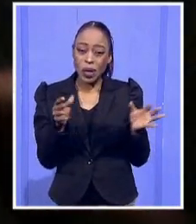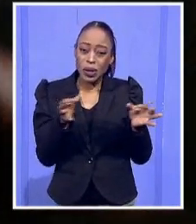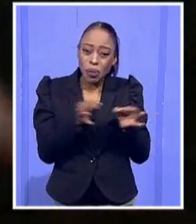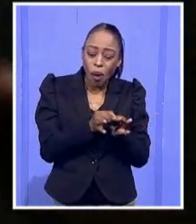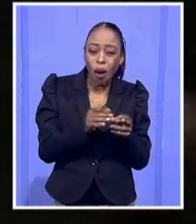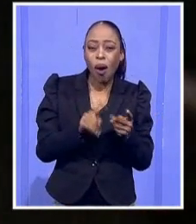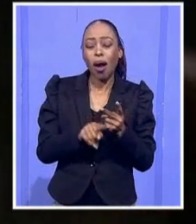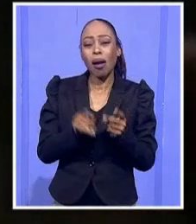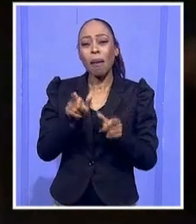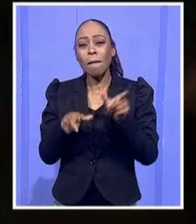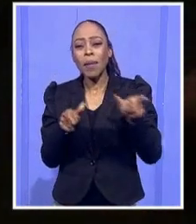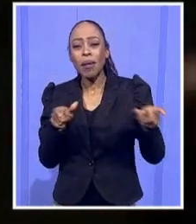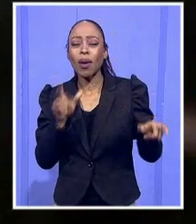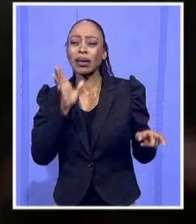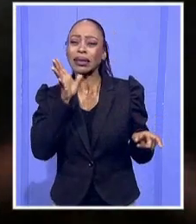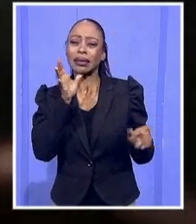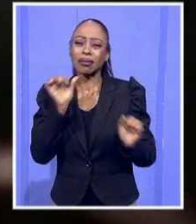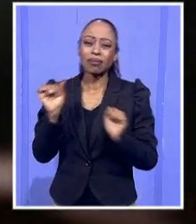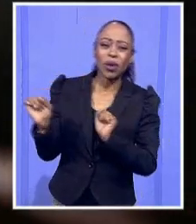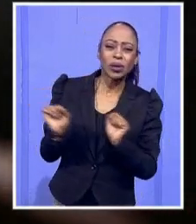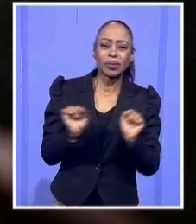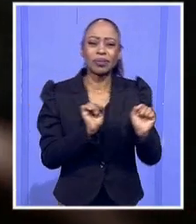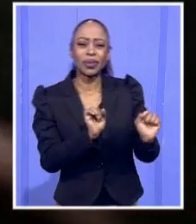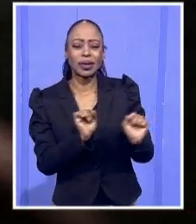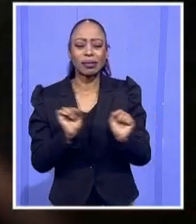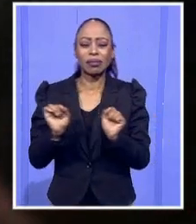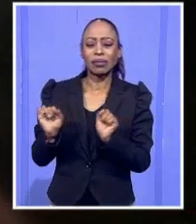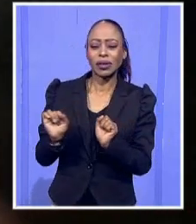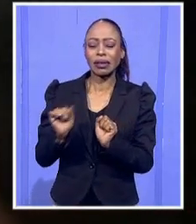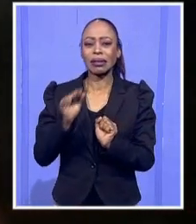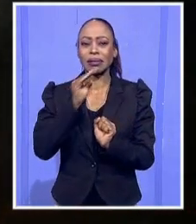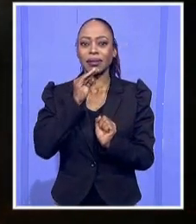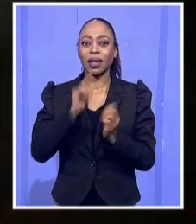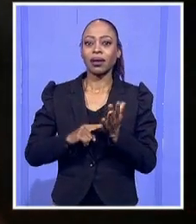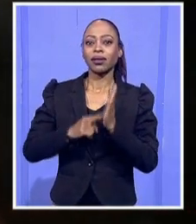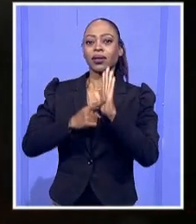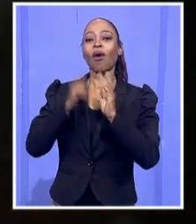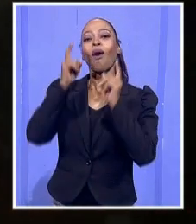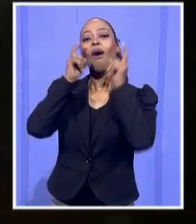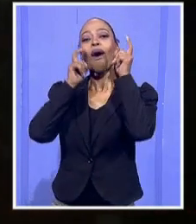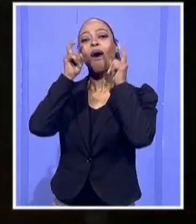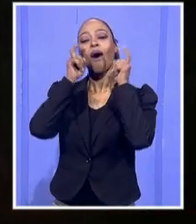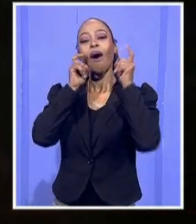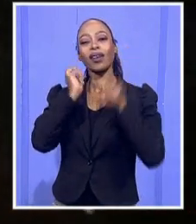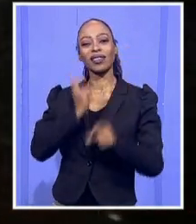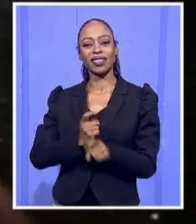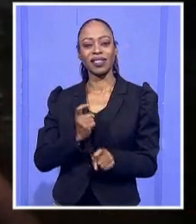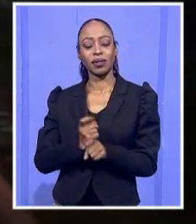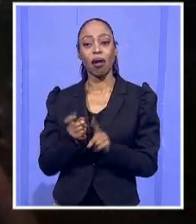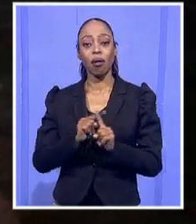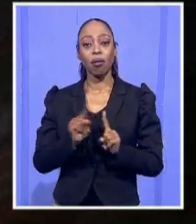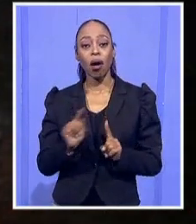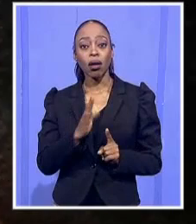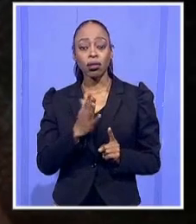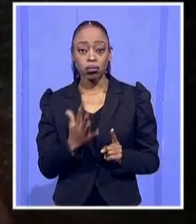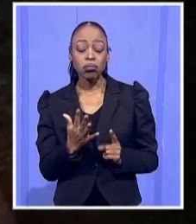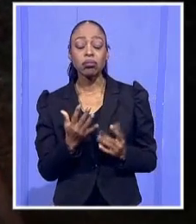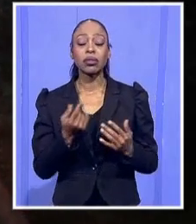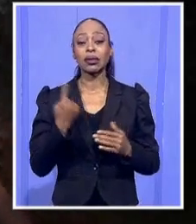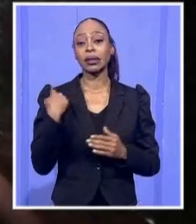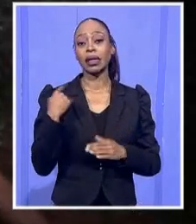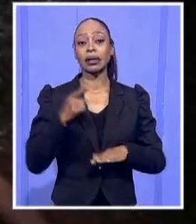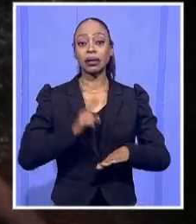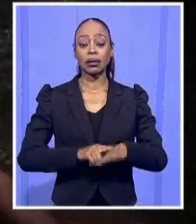screaming, there's a lot of pushing and shoving, he may not be able to show it on his face. But I can tell you, during his last